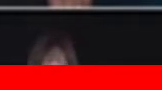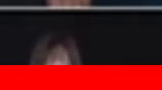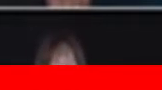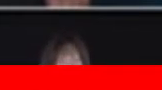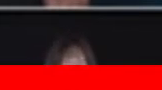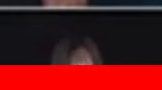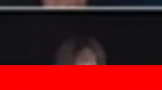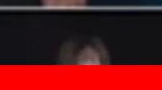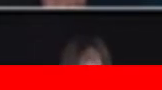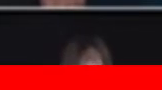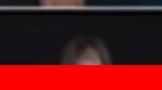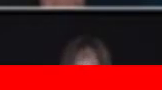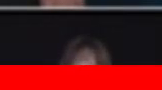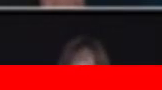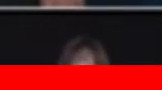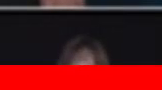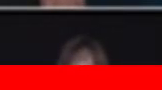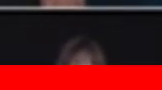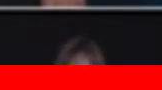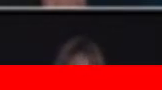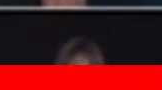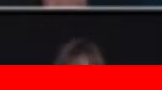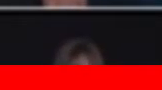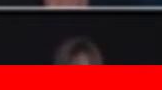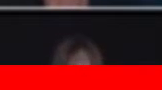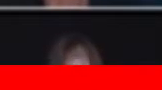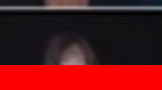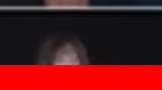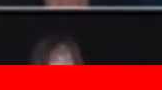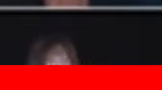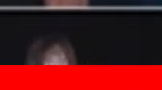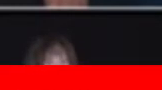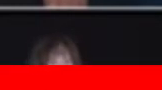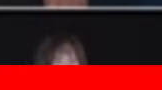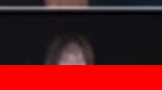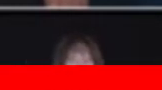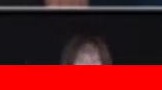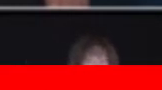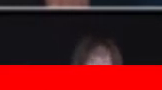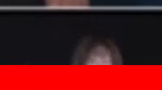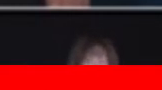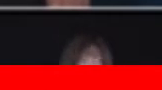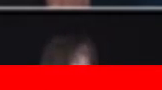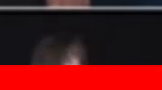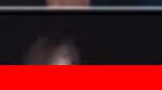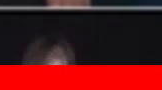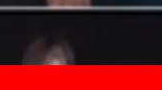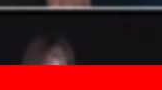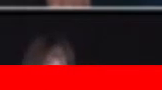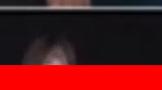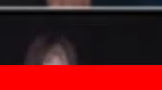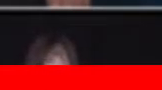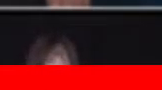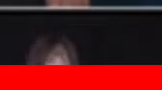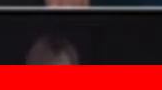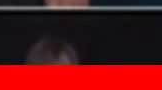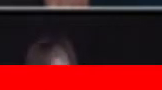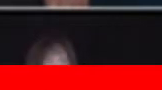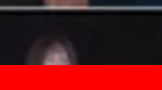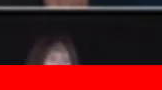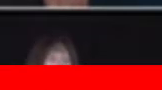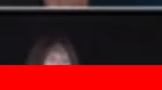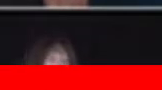a.m. In addition, for regions in the red control level, the limit for all organized public events and social